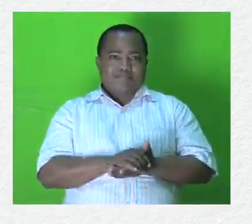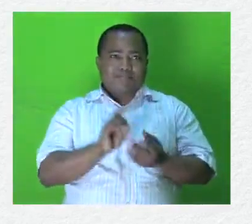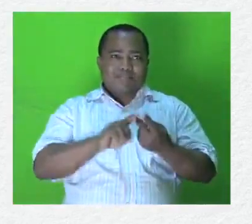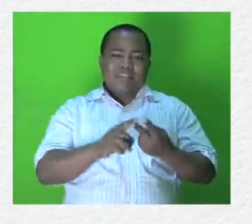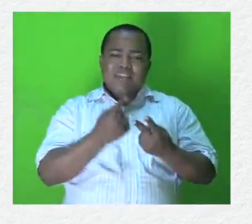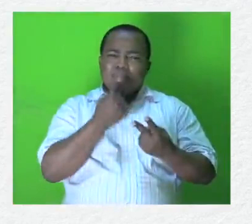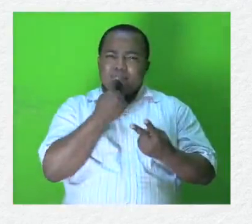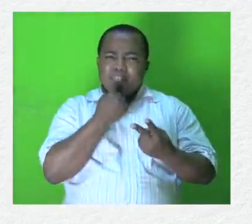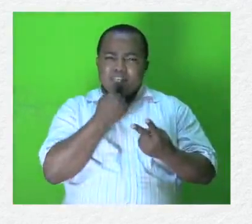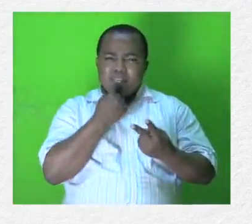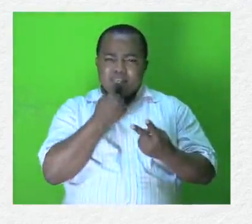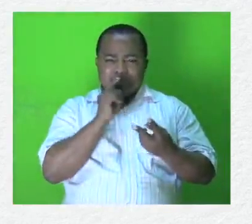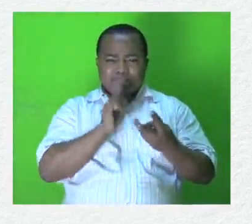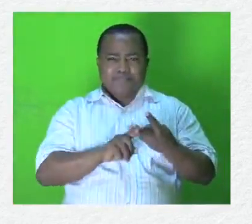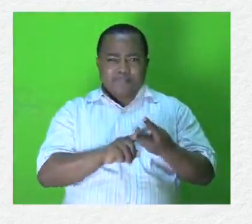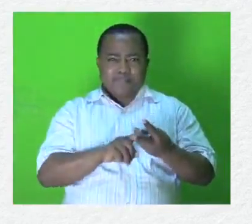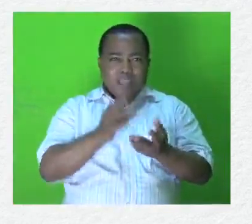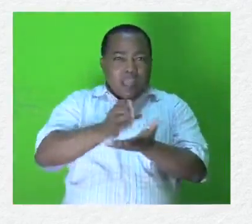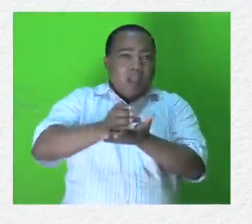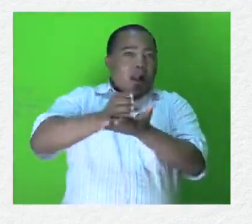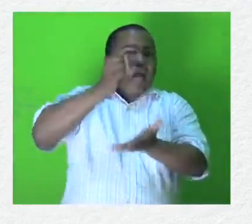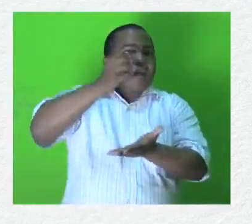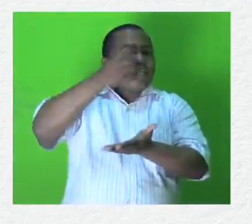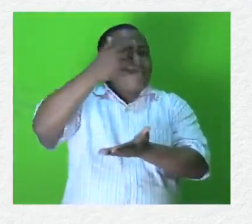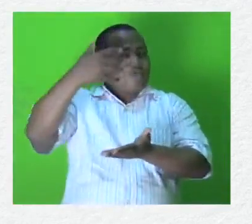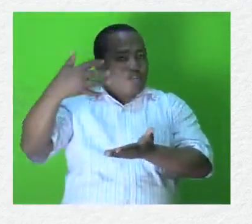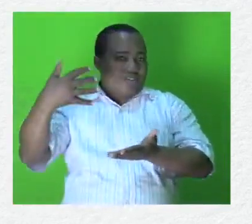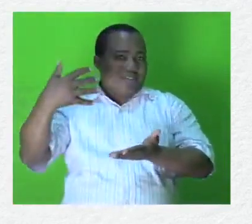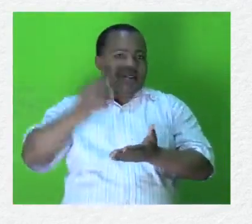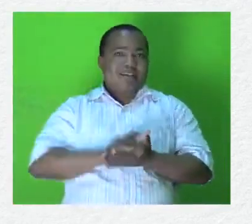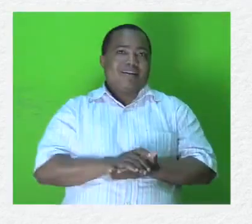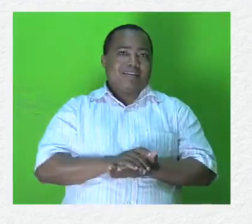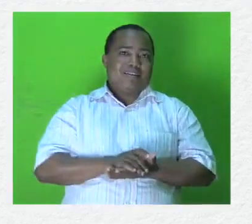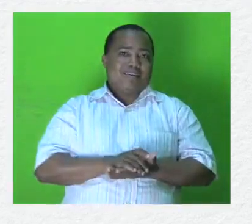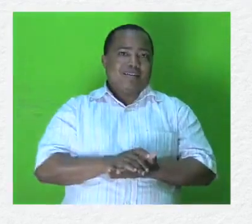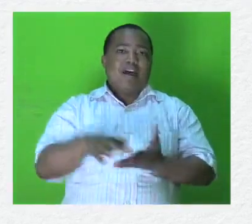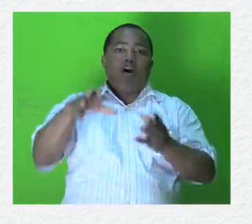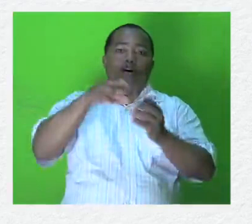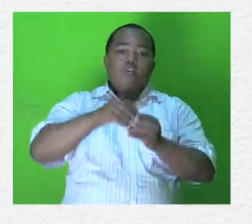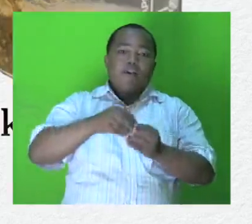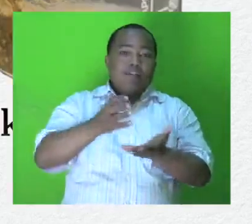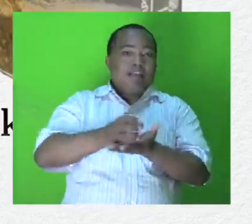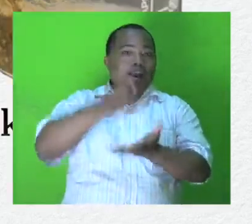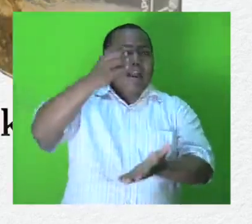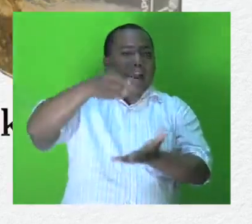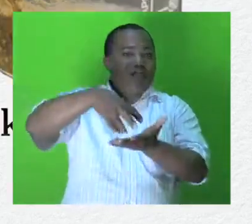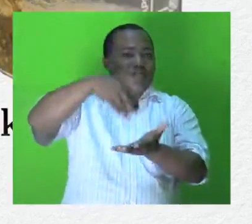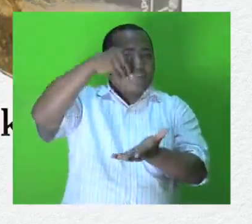table salt, a glass of water, a beaker of sand.